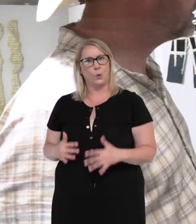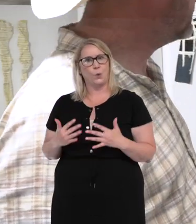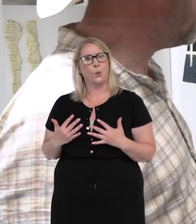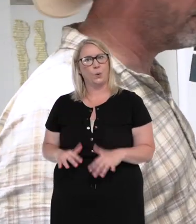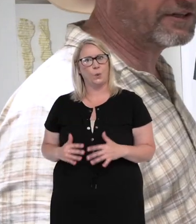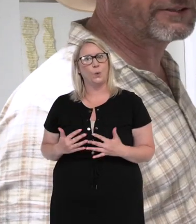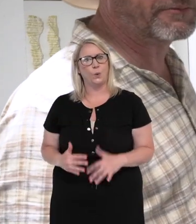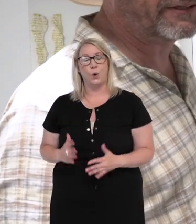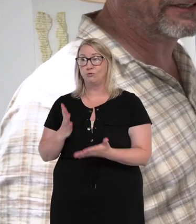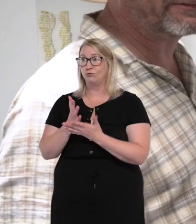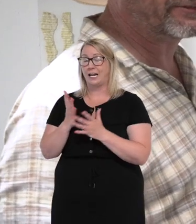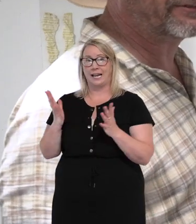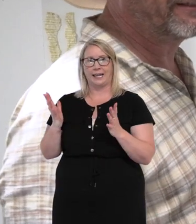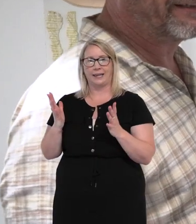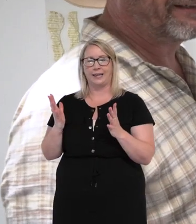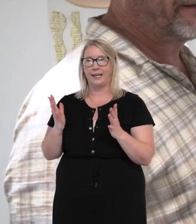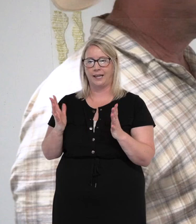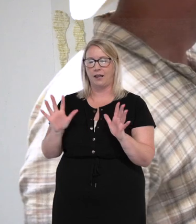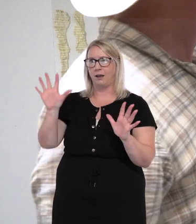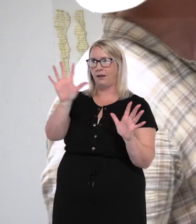is to marvel at something that is just